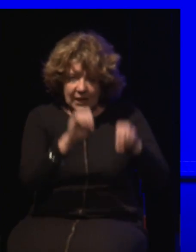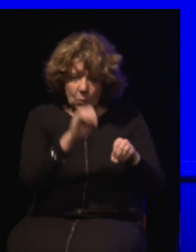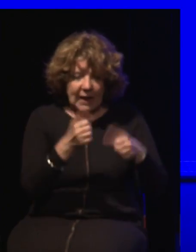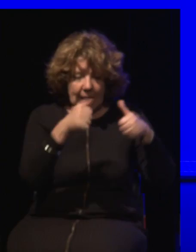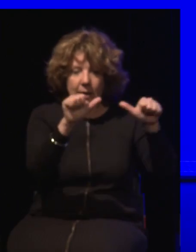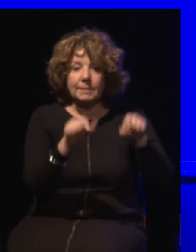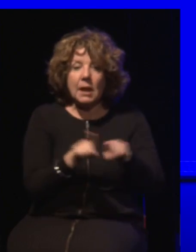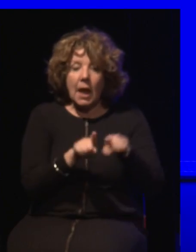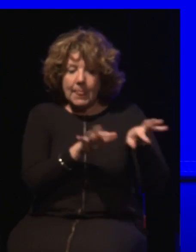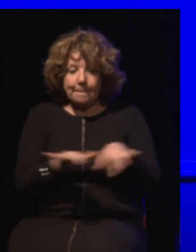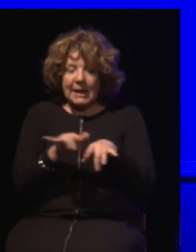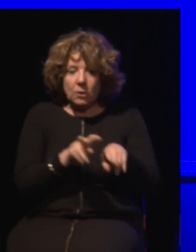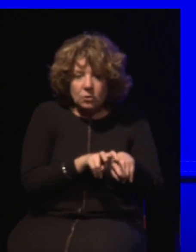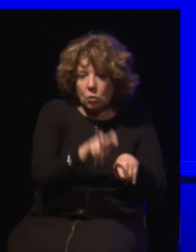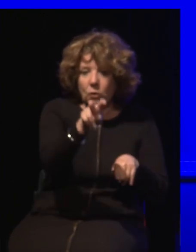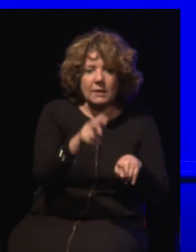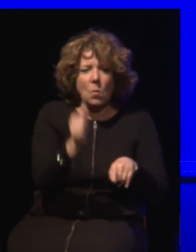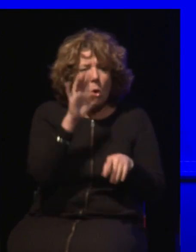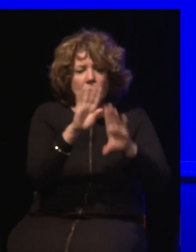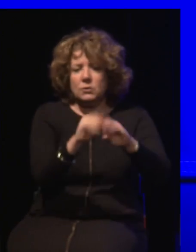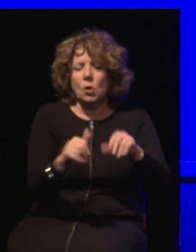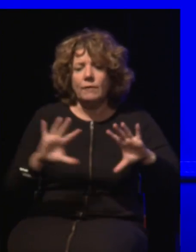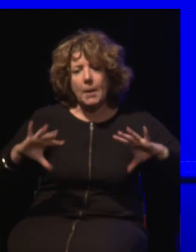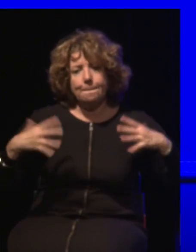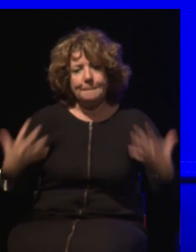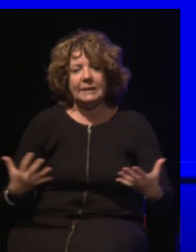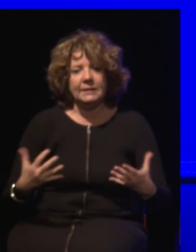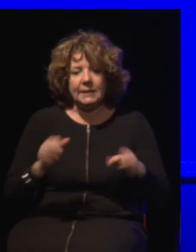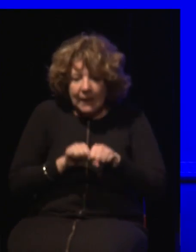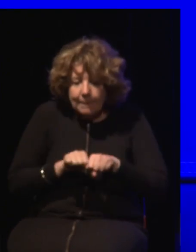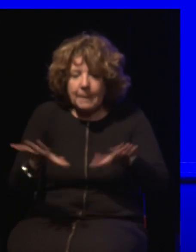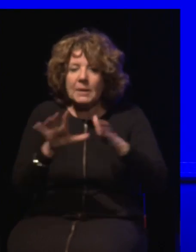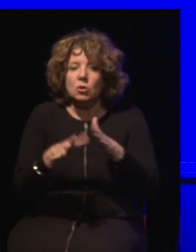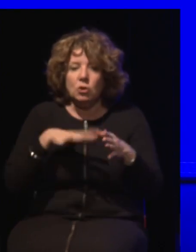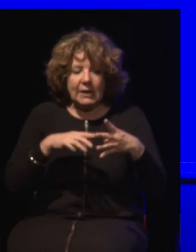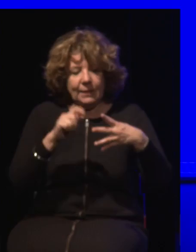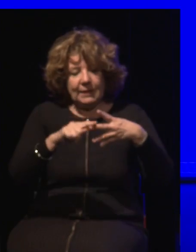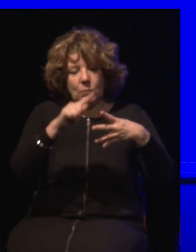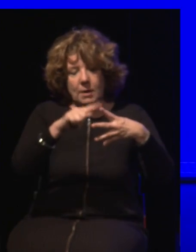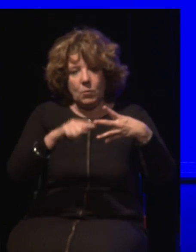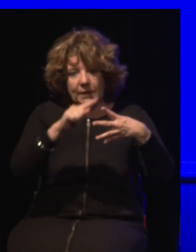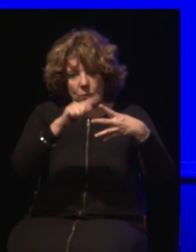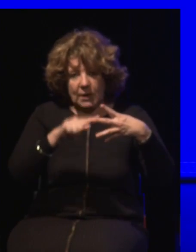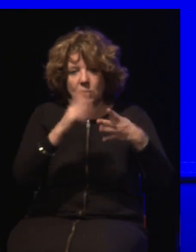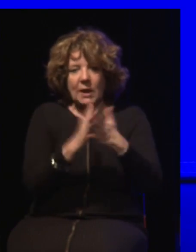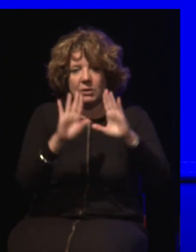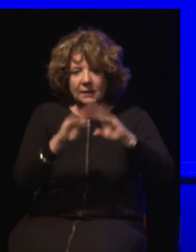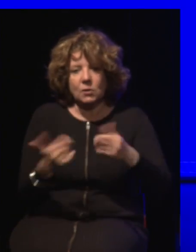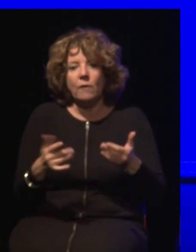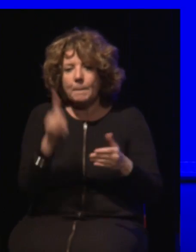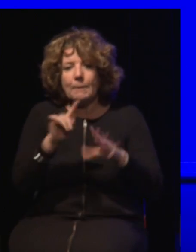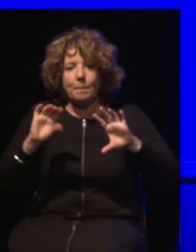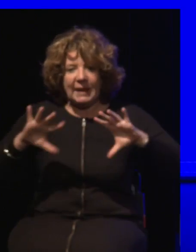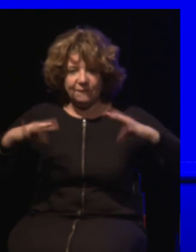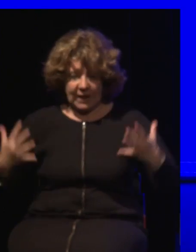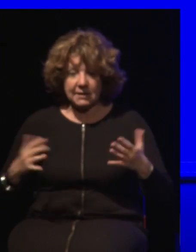epidemic because you need a 3rd and 4th order gamification to do that. But the piano stairs will change behaviour in the